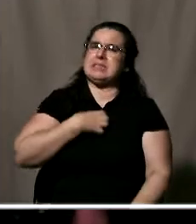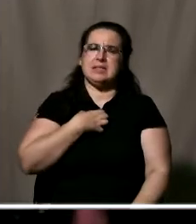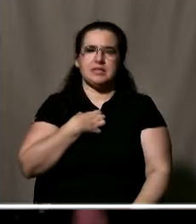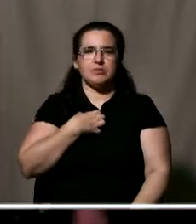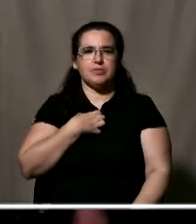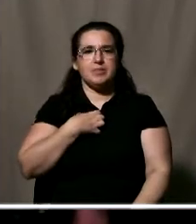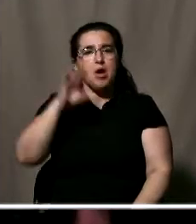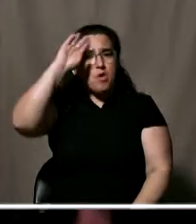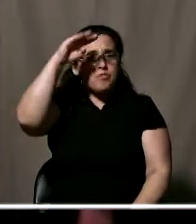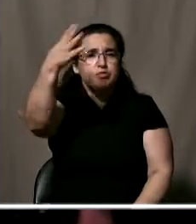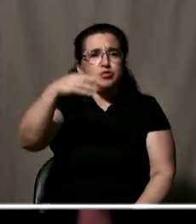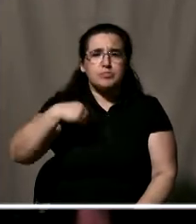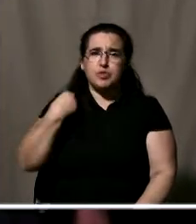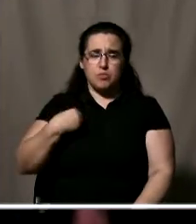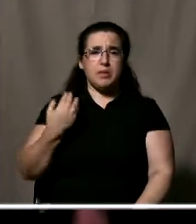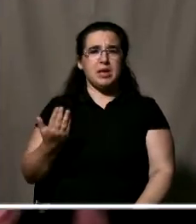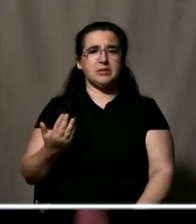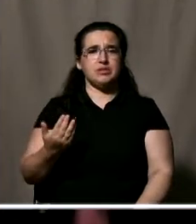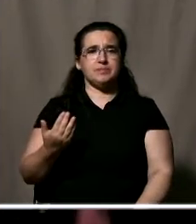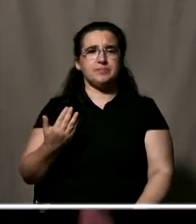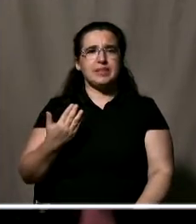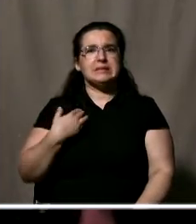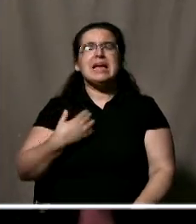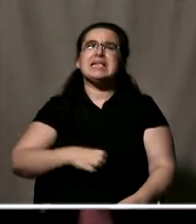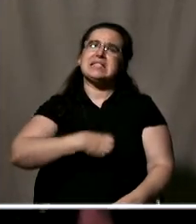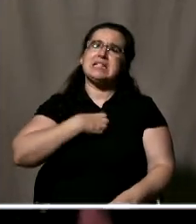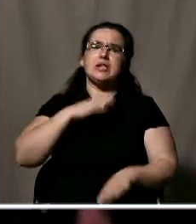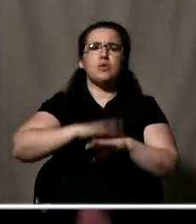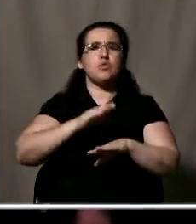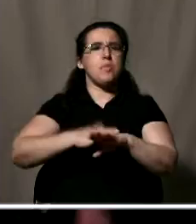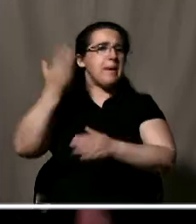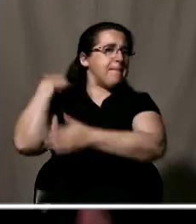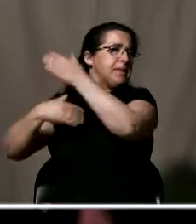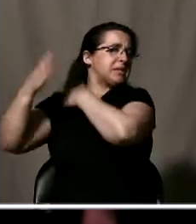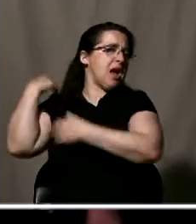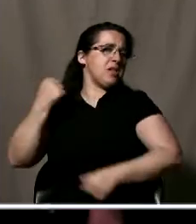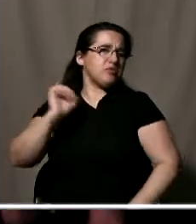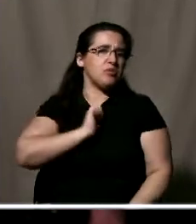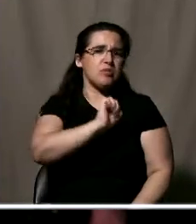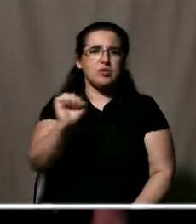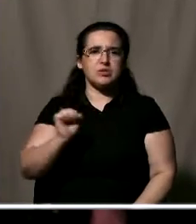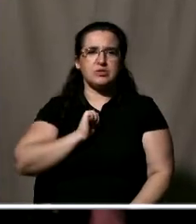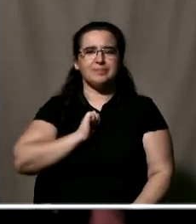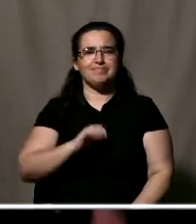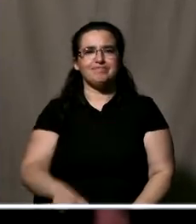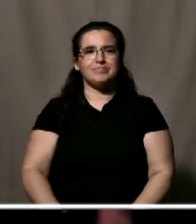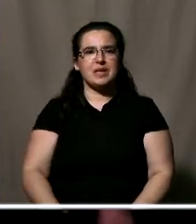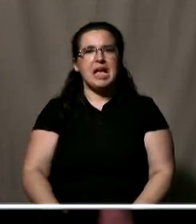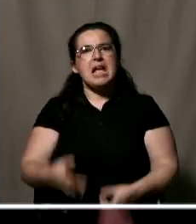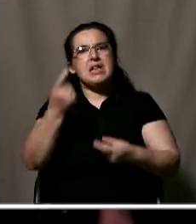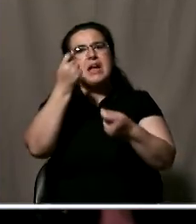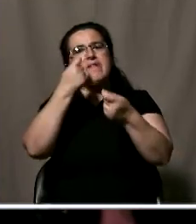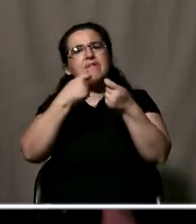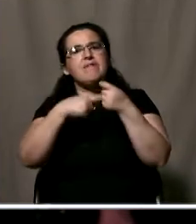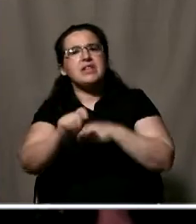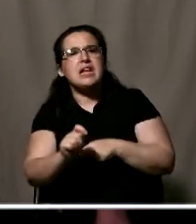future. Preocupados sobre o futuro. Condemned for your past. Condenados pelo passado. Living weak and failing day by day. Vendendo de uma forma débil